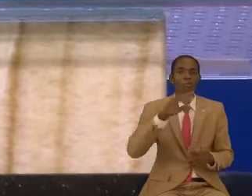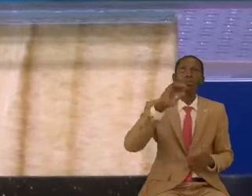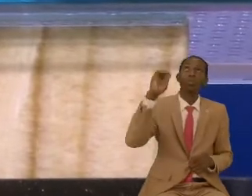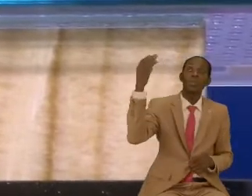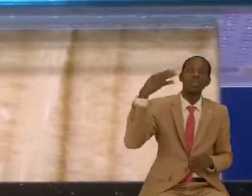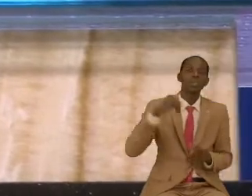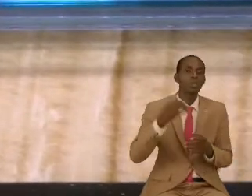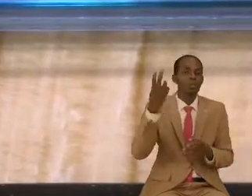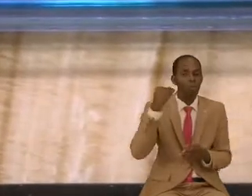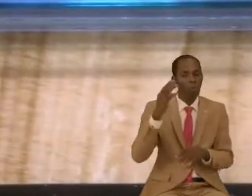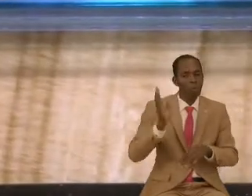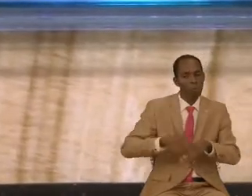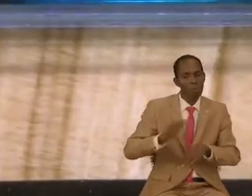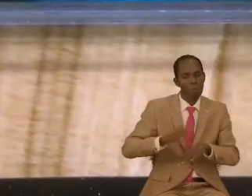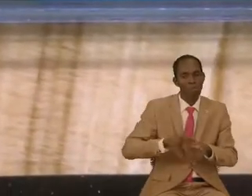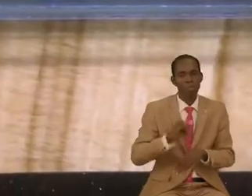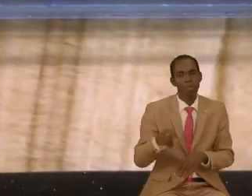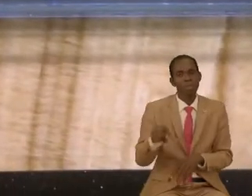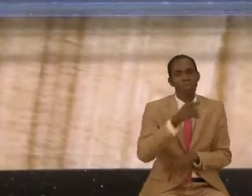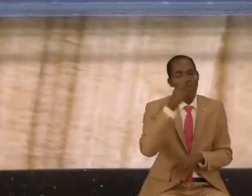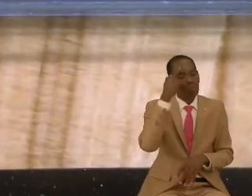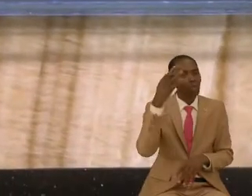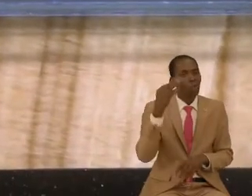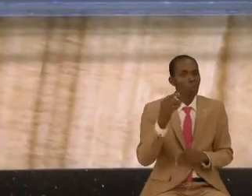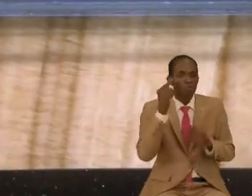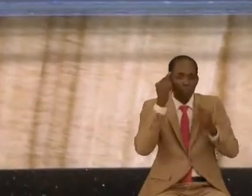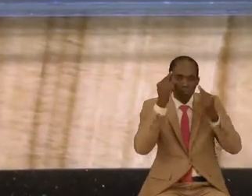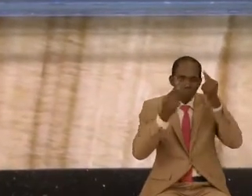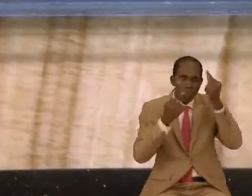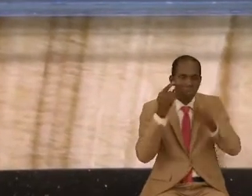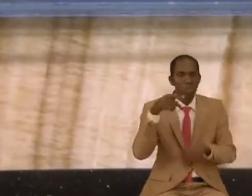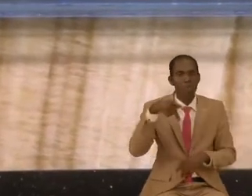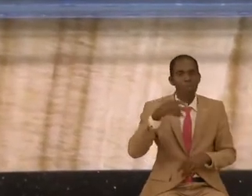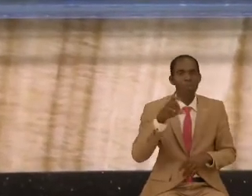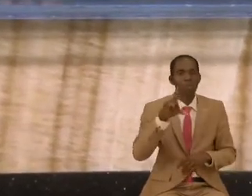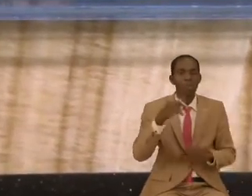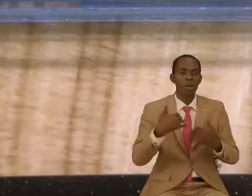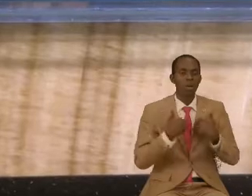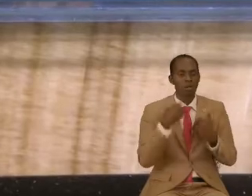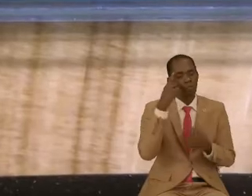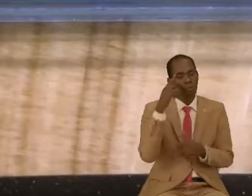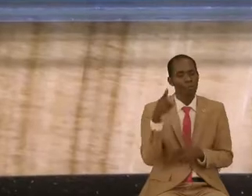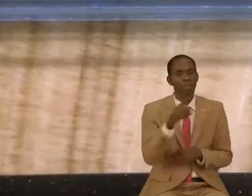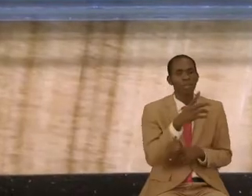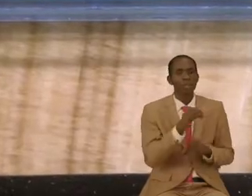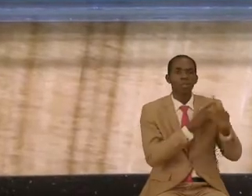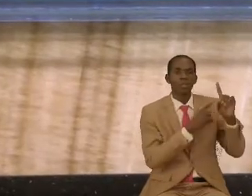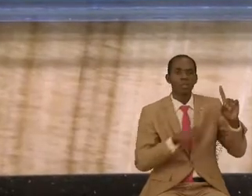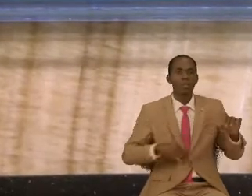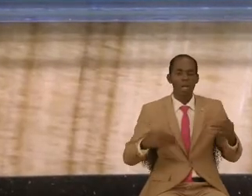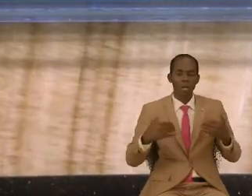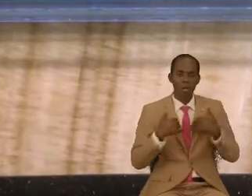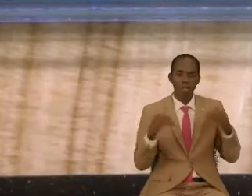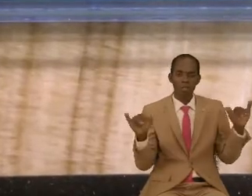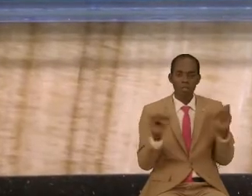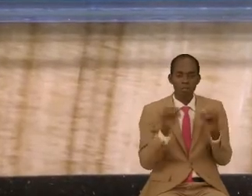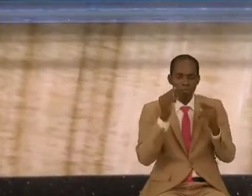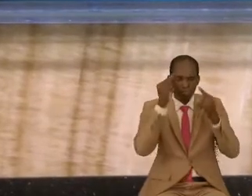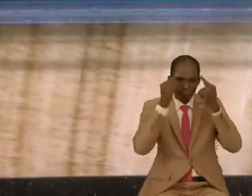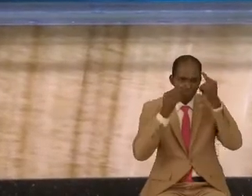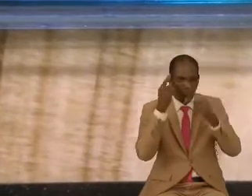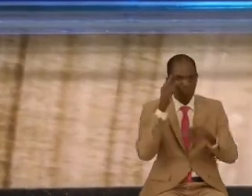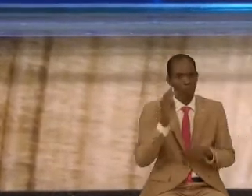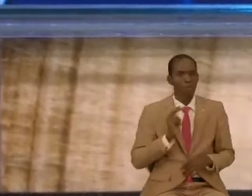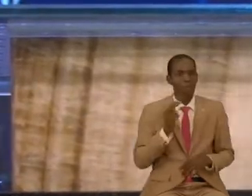warning them because of the concern he had for them. And the Lord has the same concern for us.